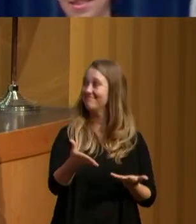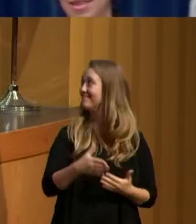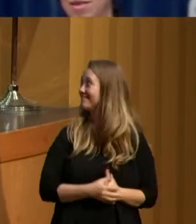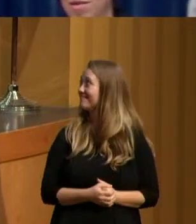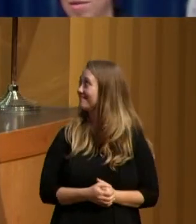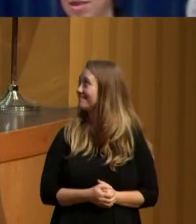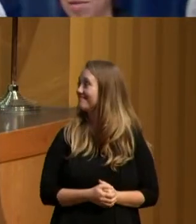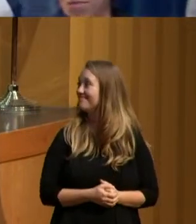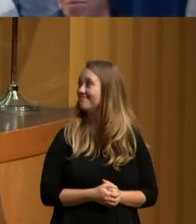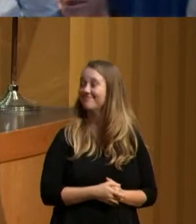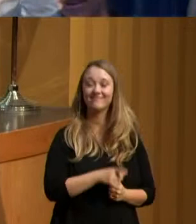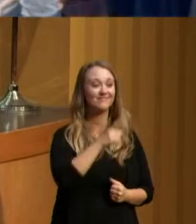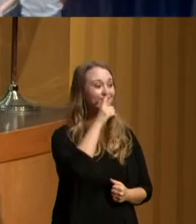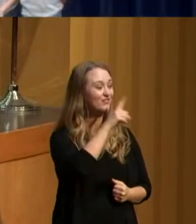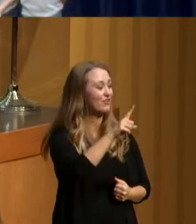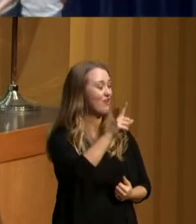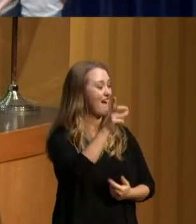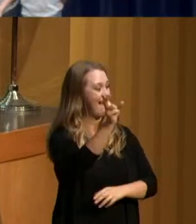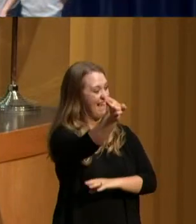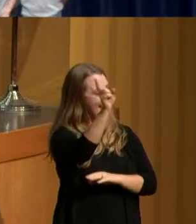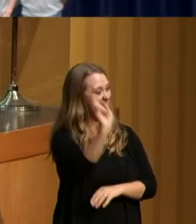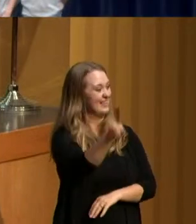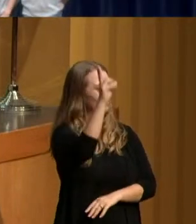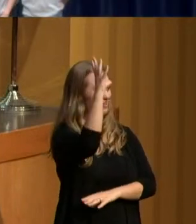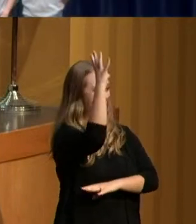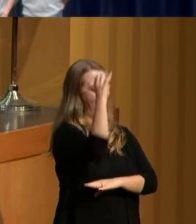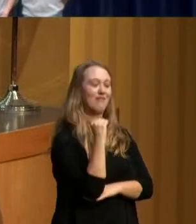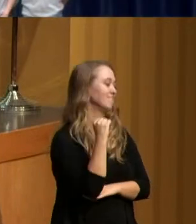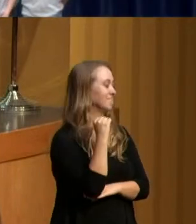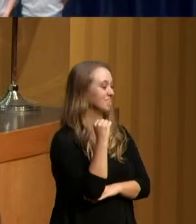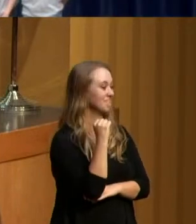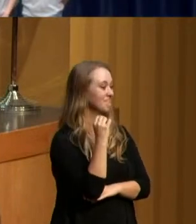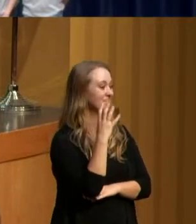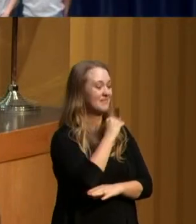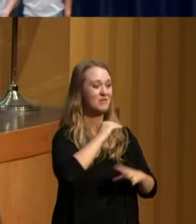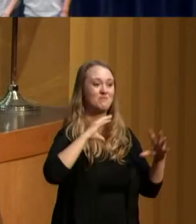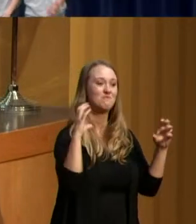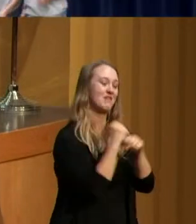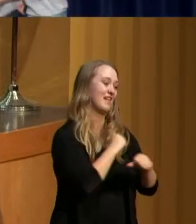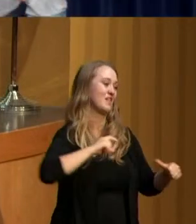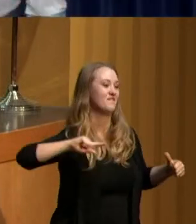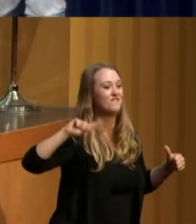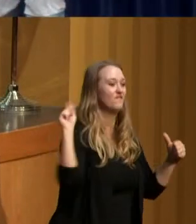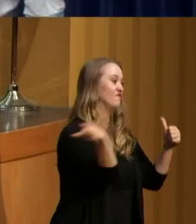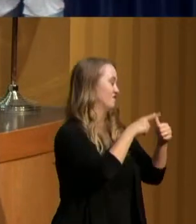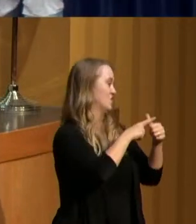on making history and winning the very first Division II national championship.